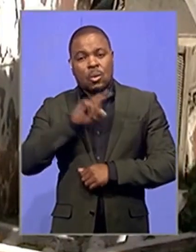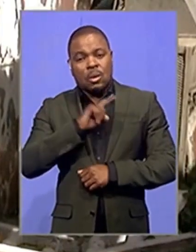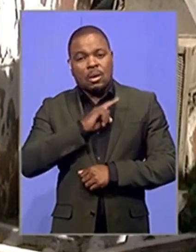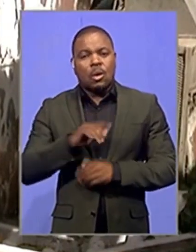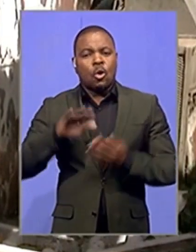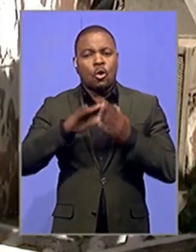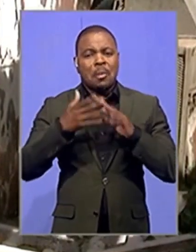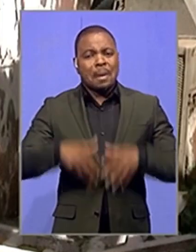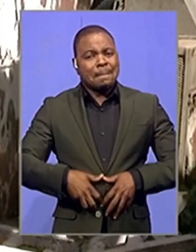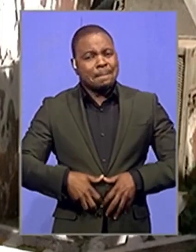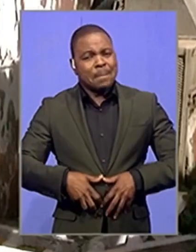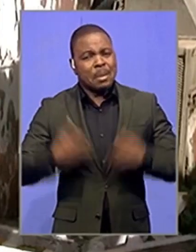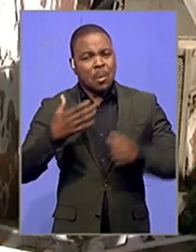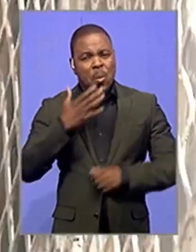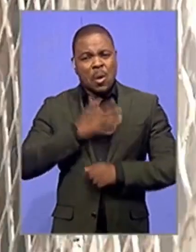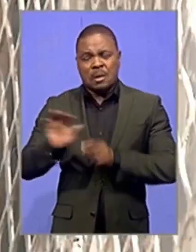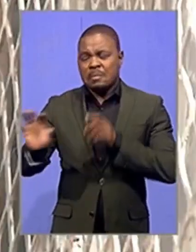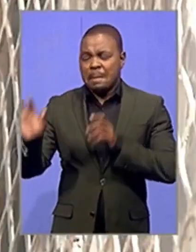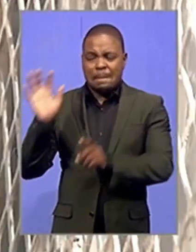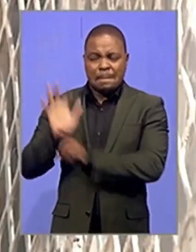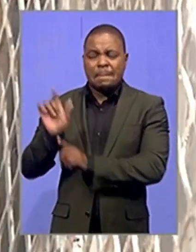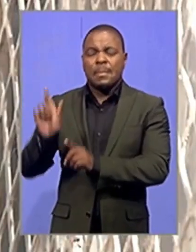ba befetswego ba leke go mo hlasela.